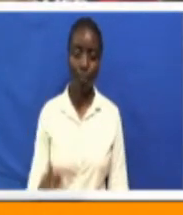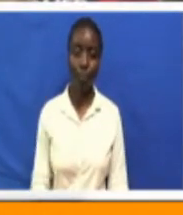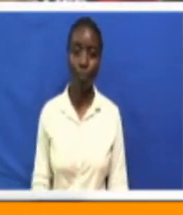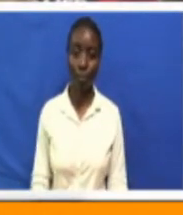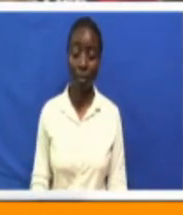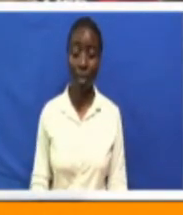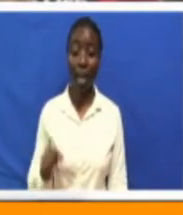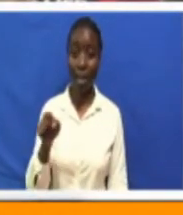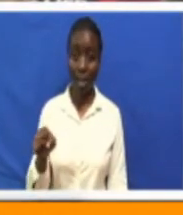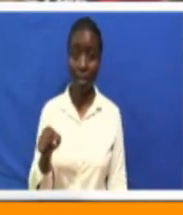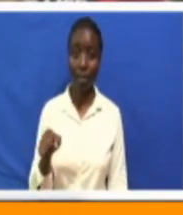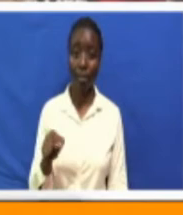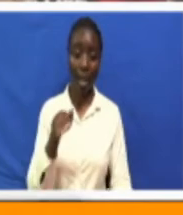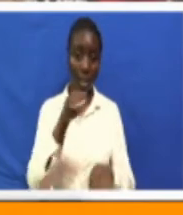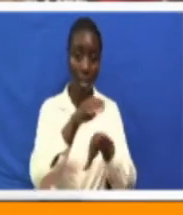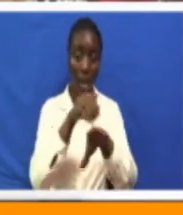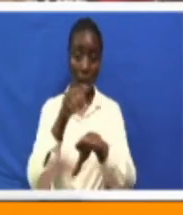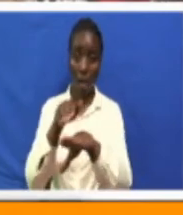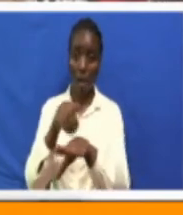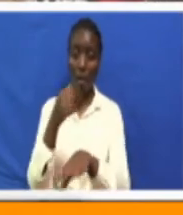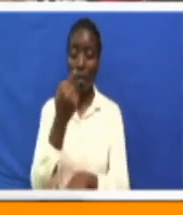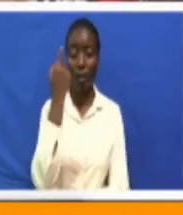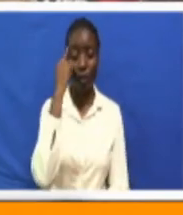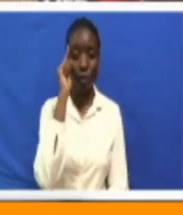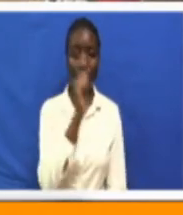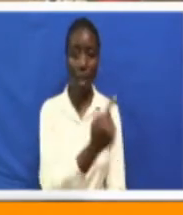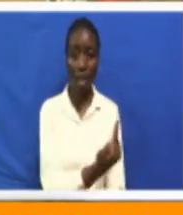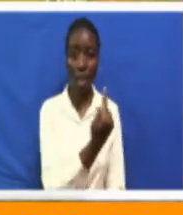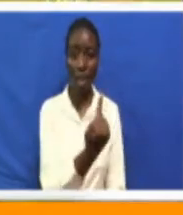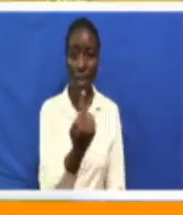it is a call for us to do that